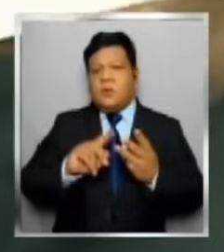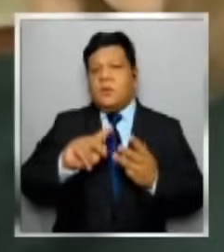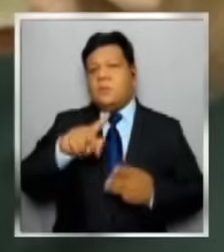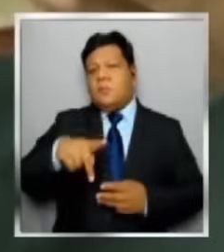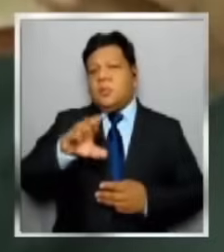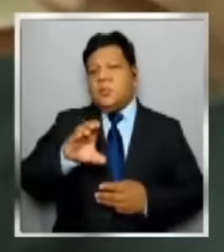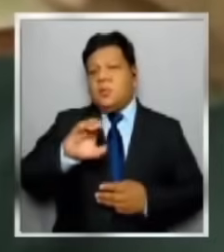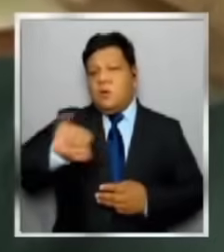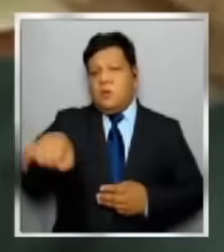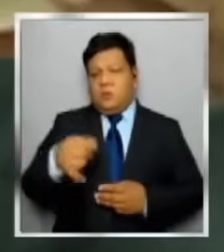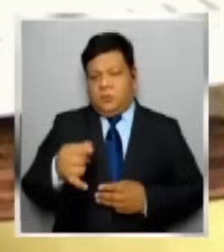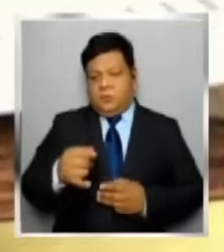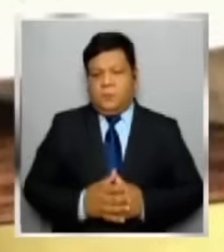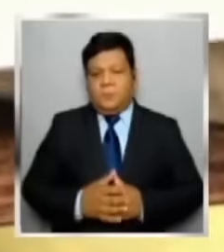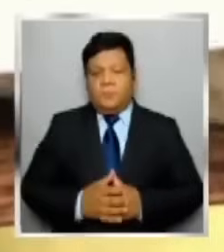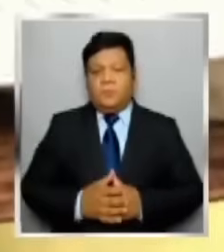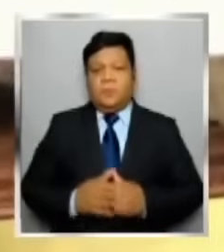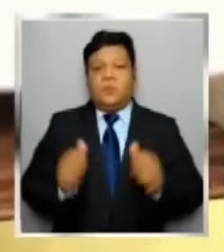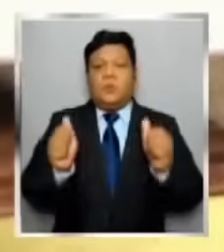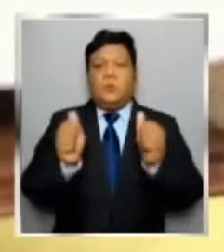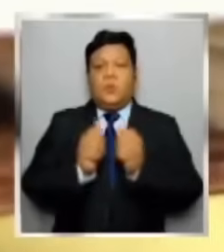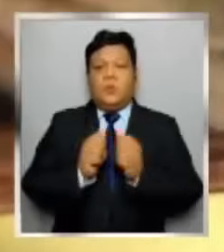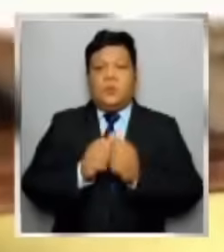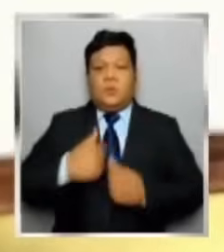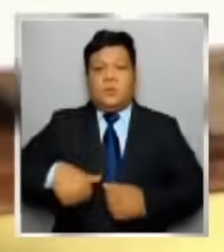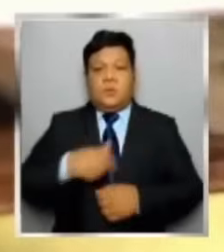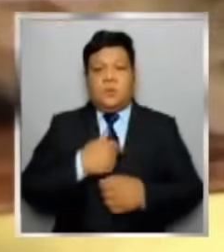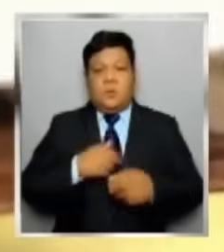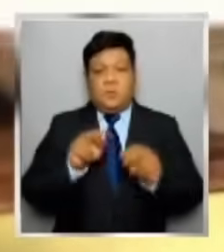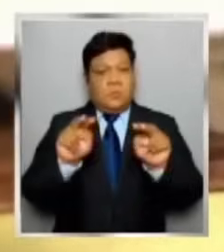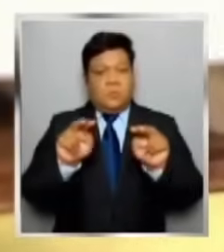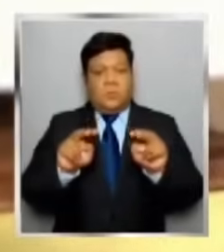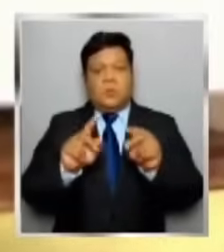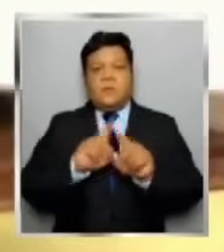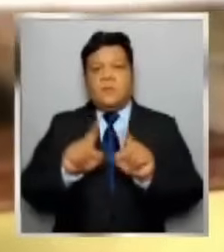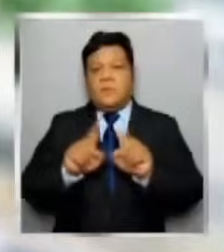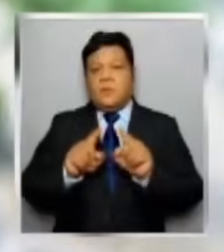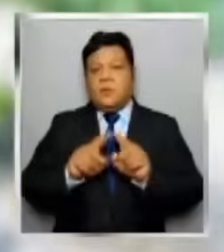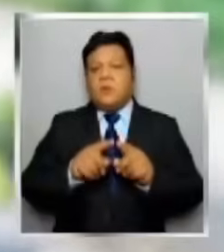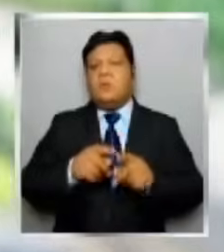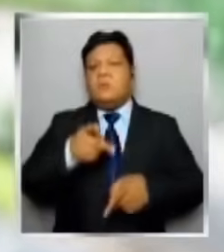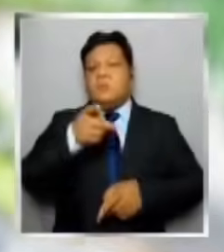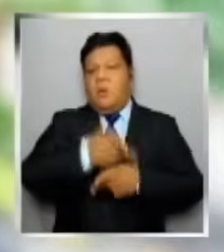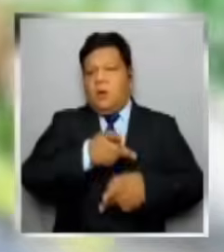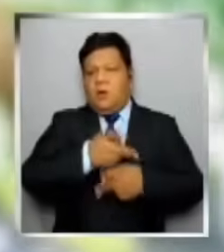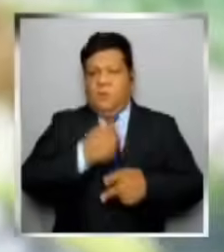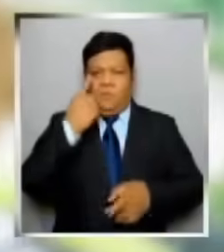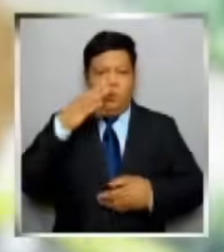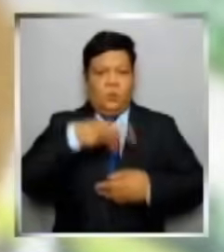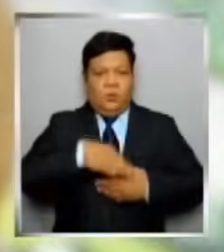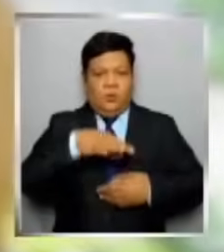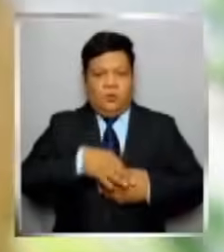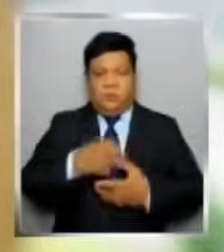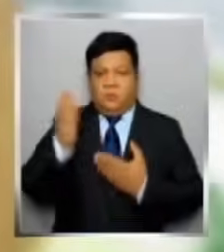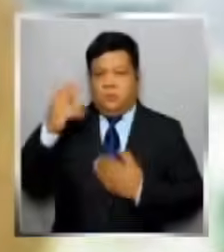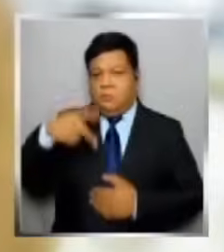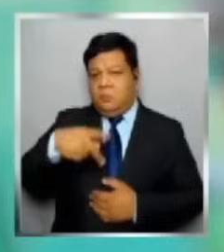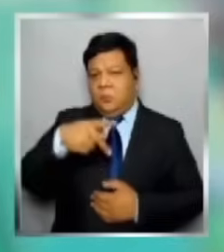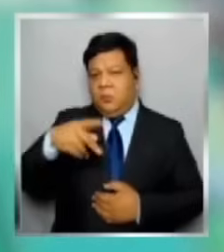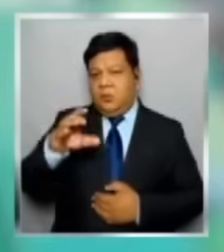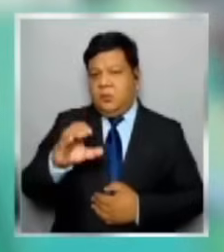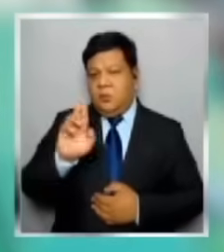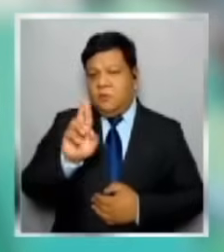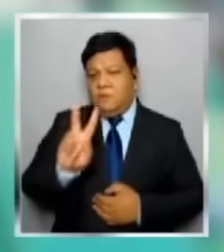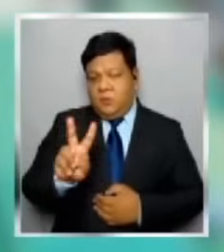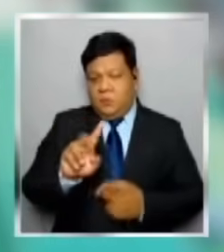Journalism. Kasama rin nating nagbabantay ang mga election watchdogs na Parish Pastoral Council for Responsible Voting,